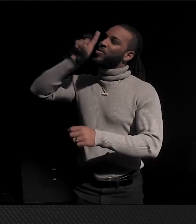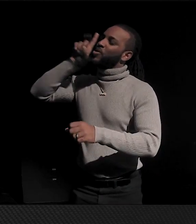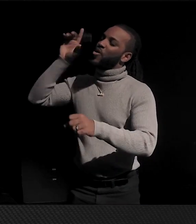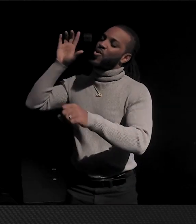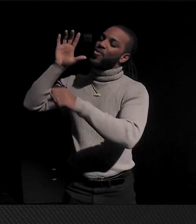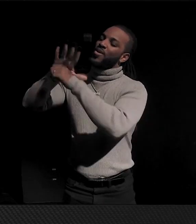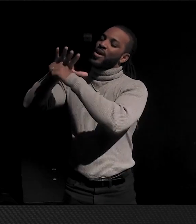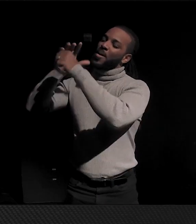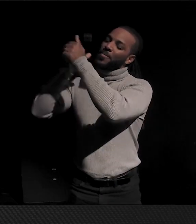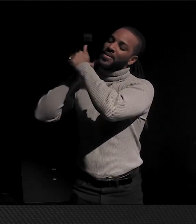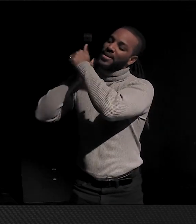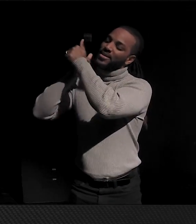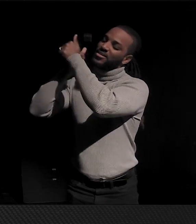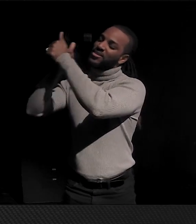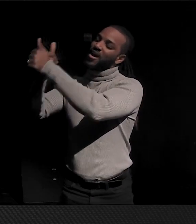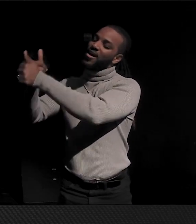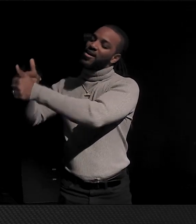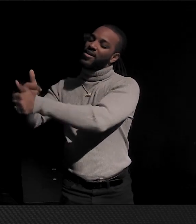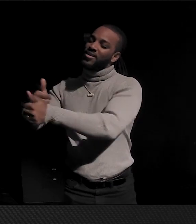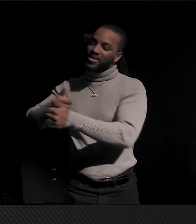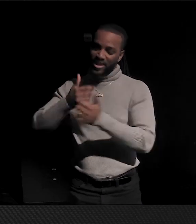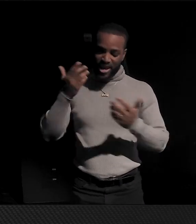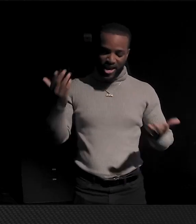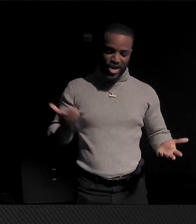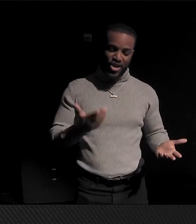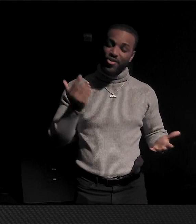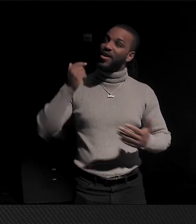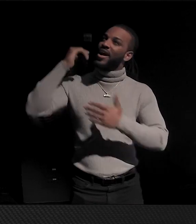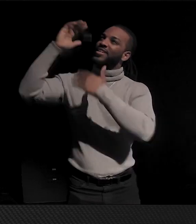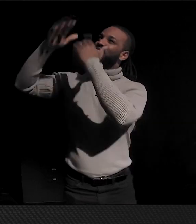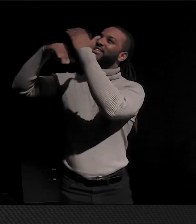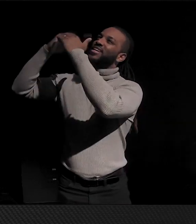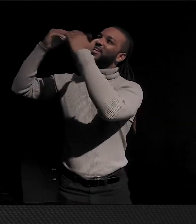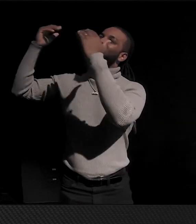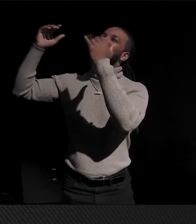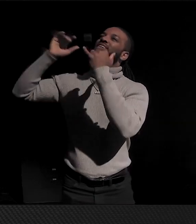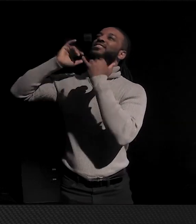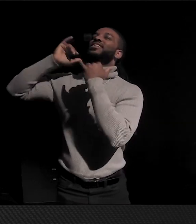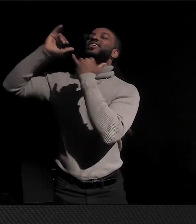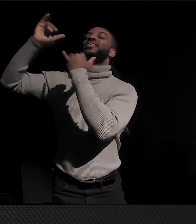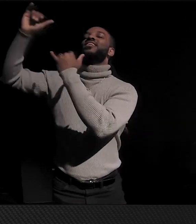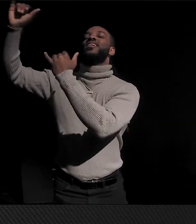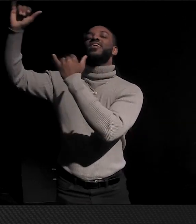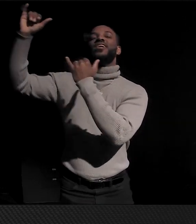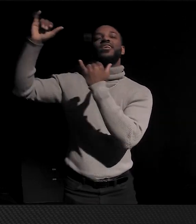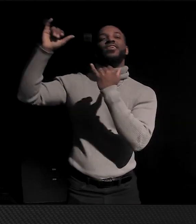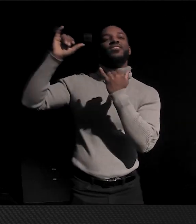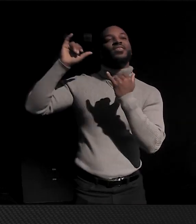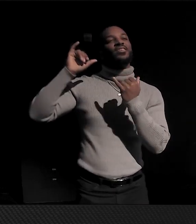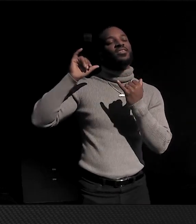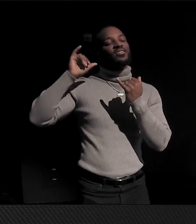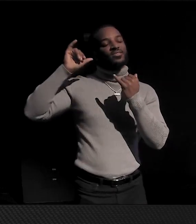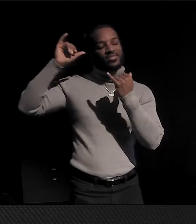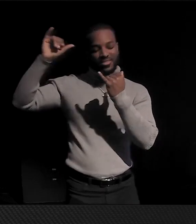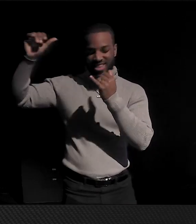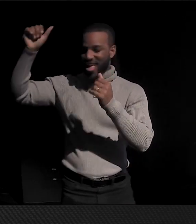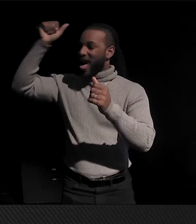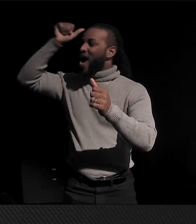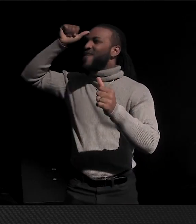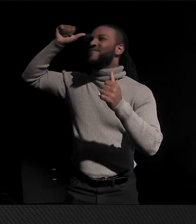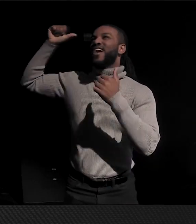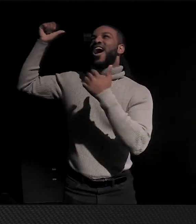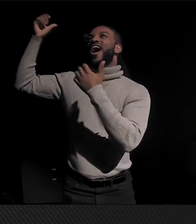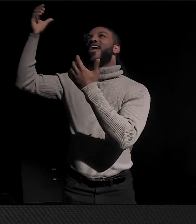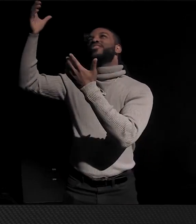come, your will be done, here as it is. We sing our Father.